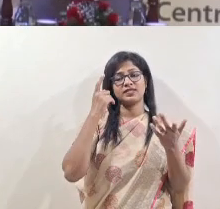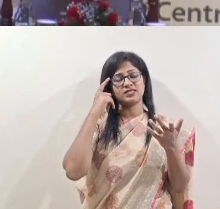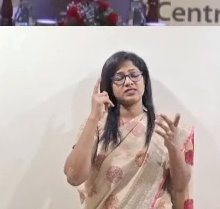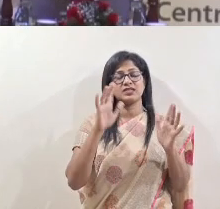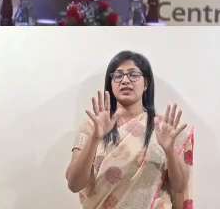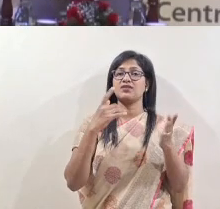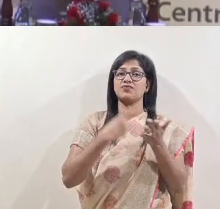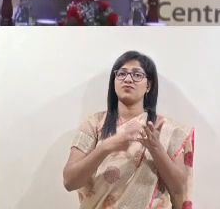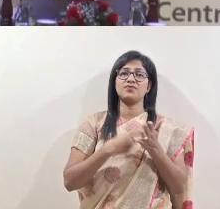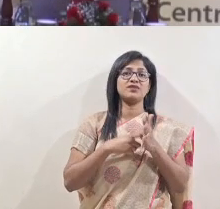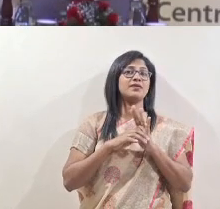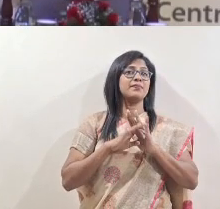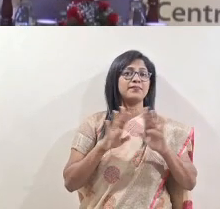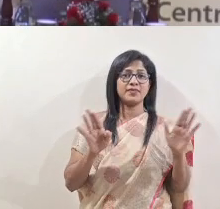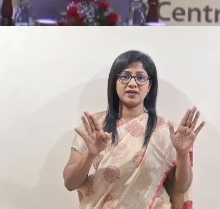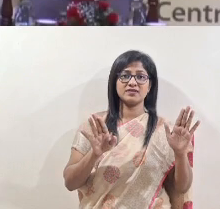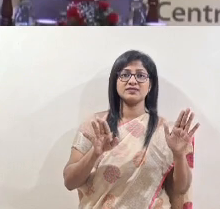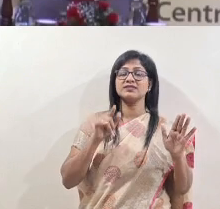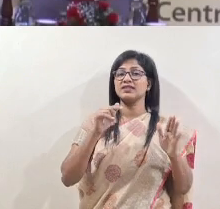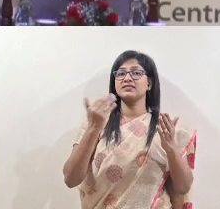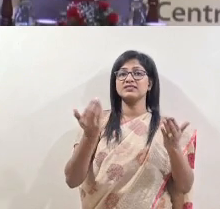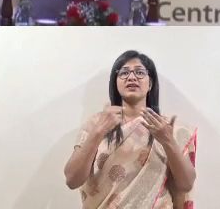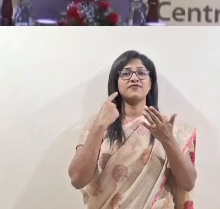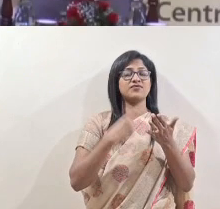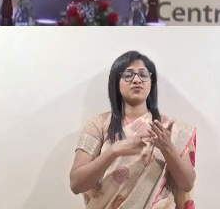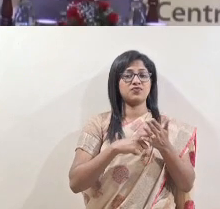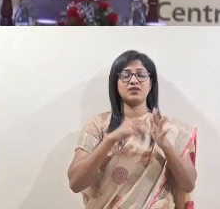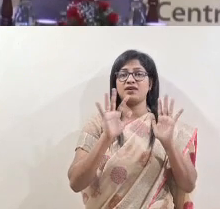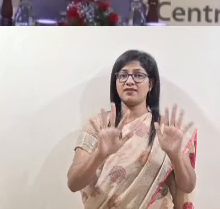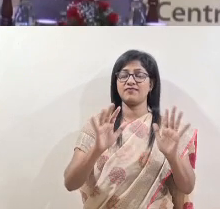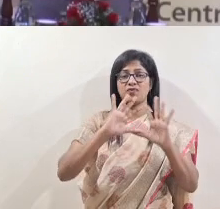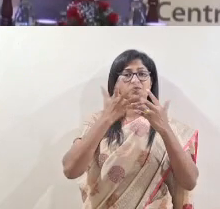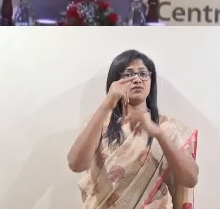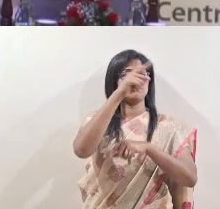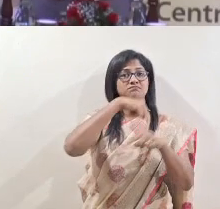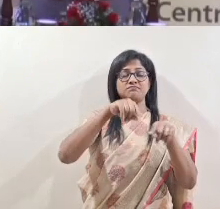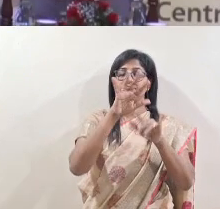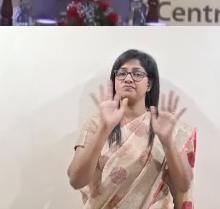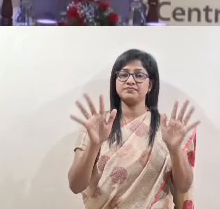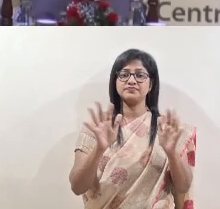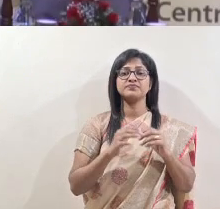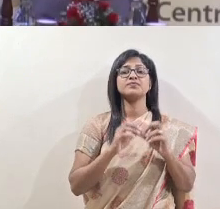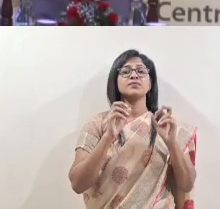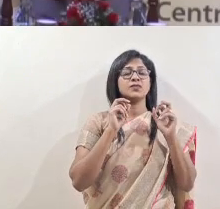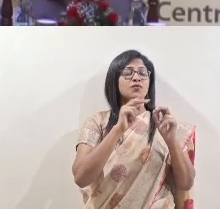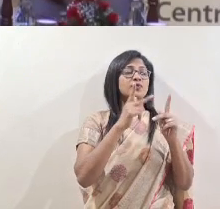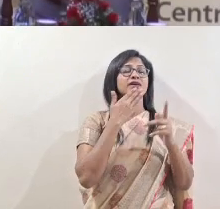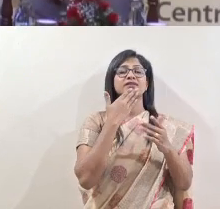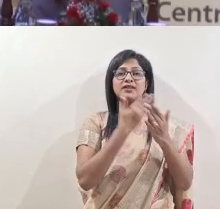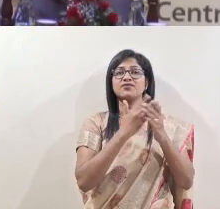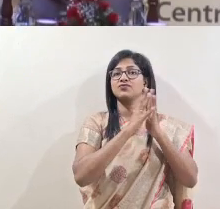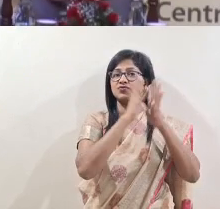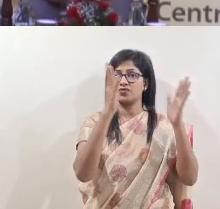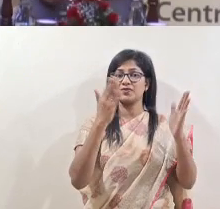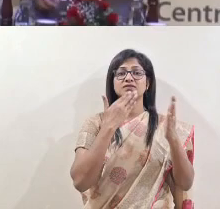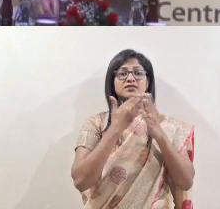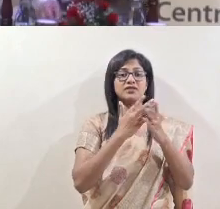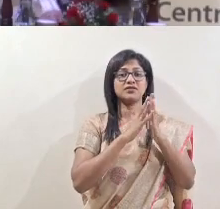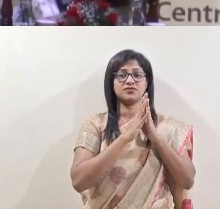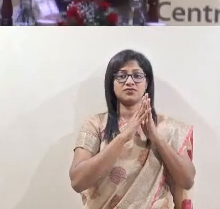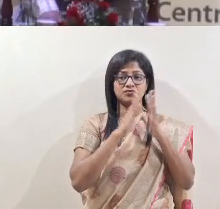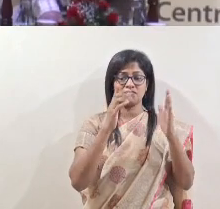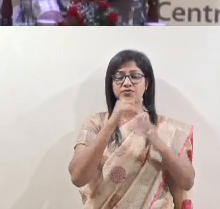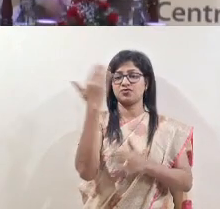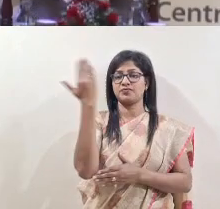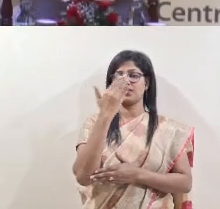the safe rule that exists in the world. So thank you so much for your presentation.